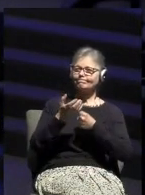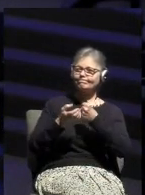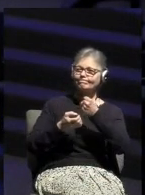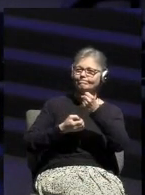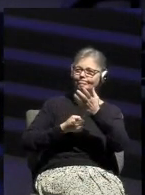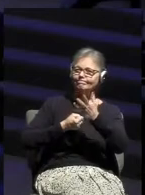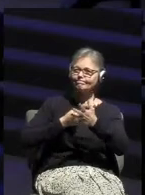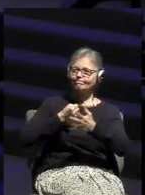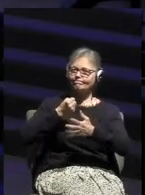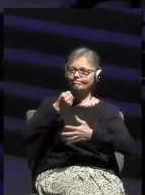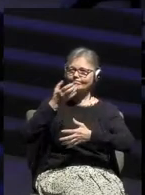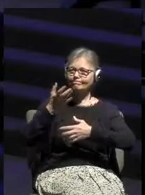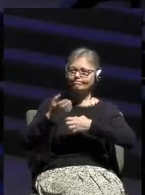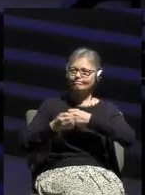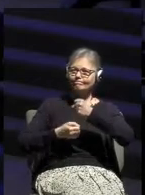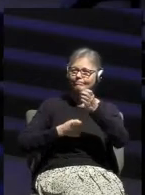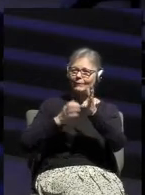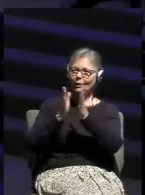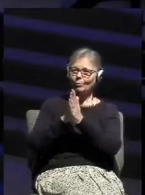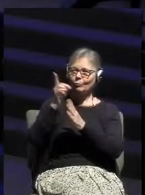on that. And I'm